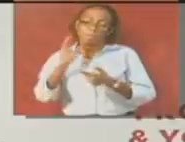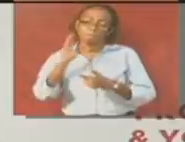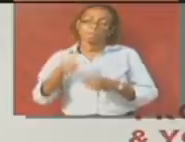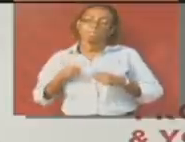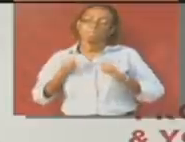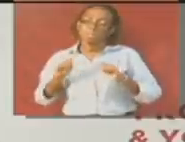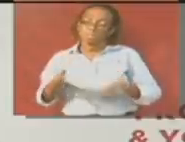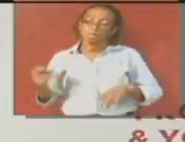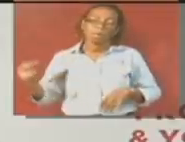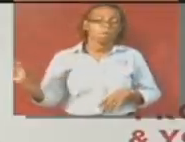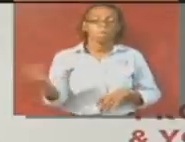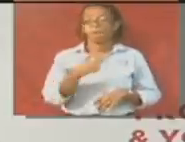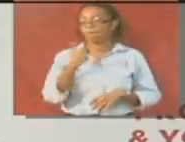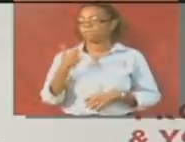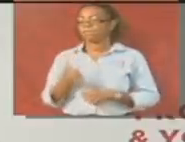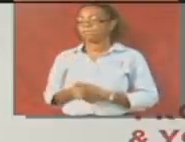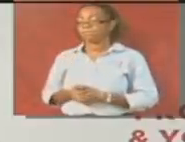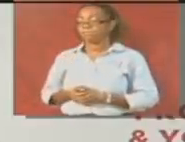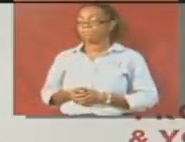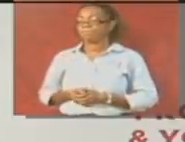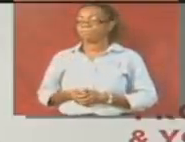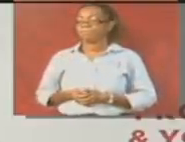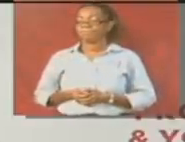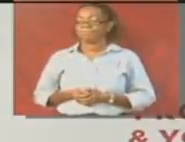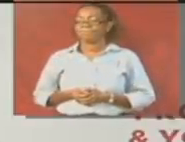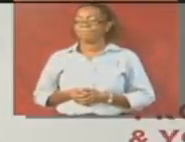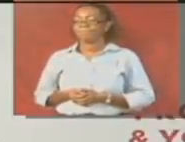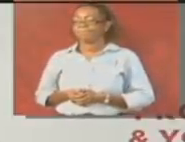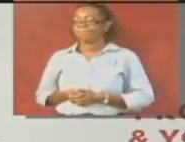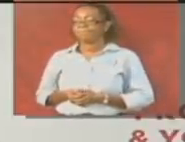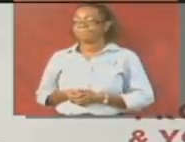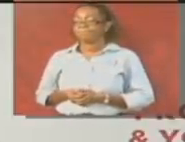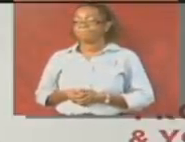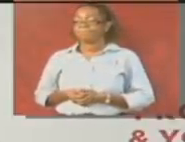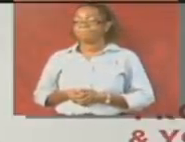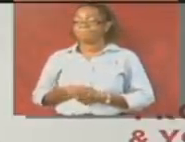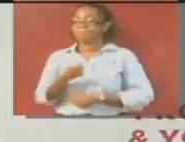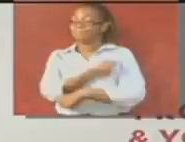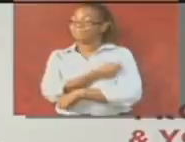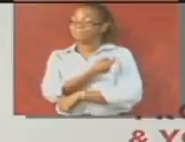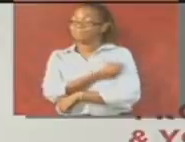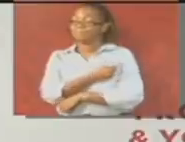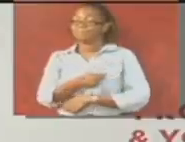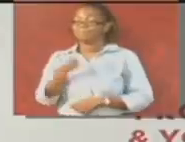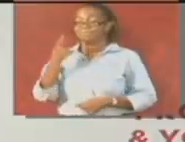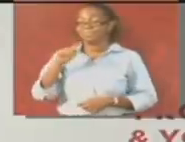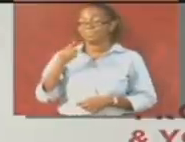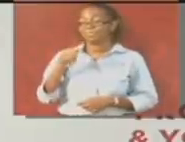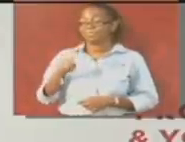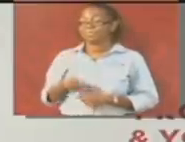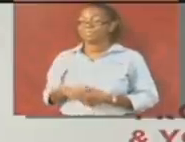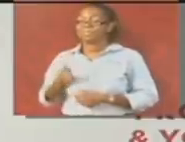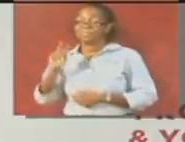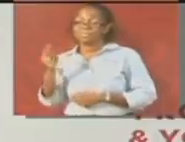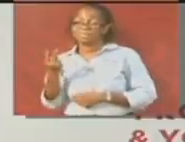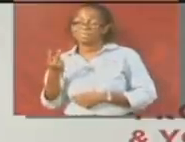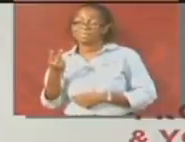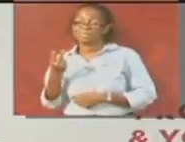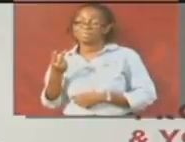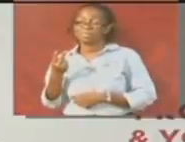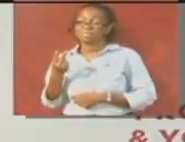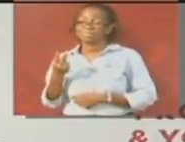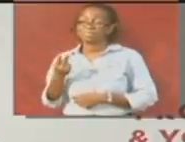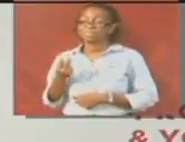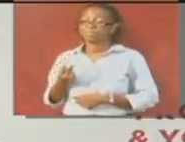ramped up. Now, the vaccination dates issue, to some extent, the vaccination